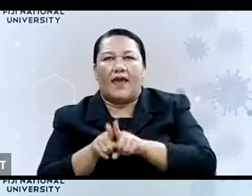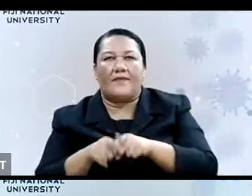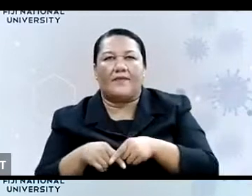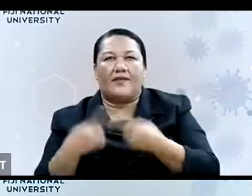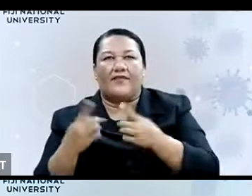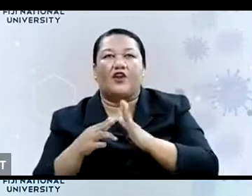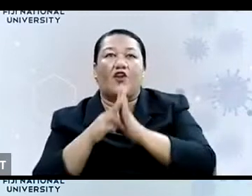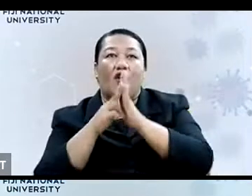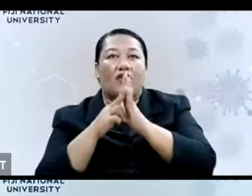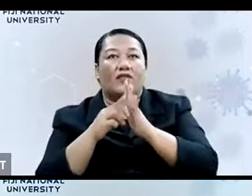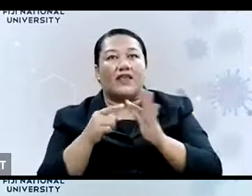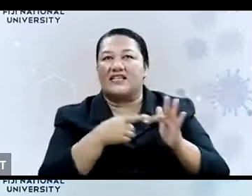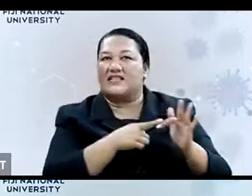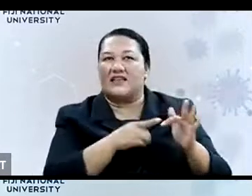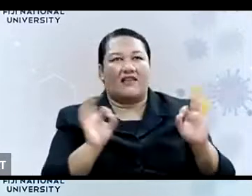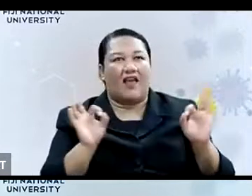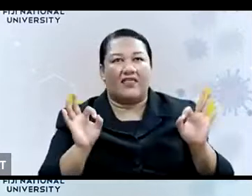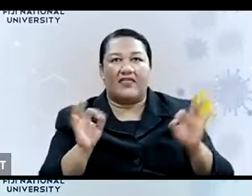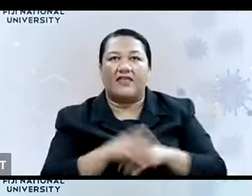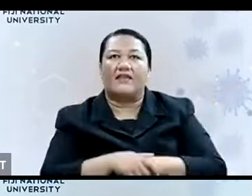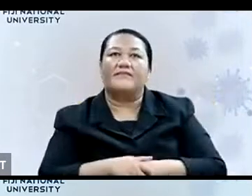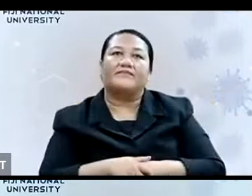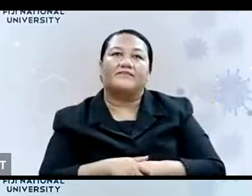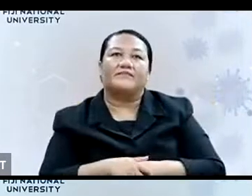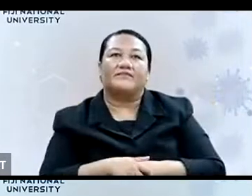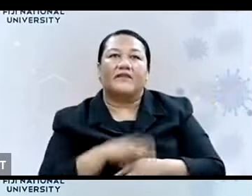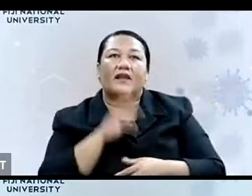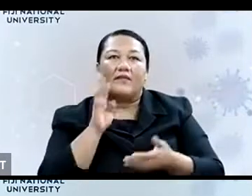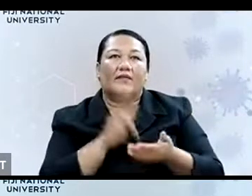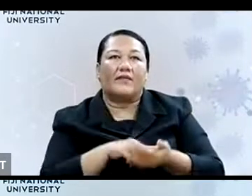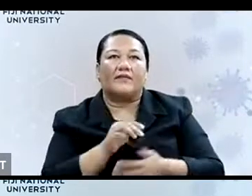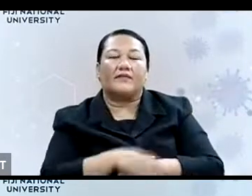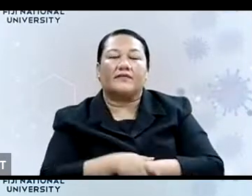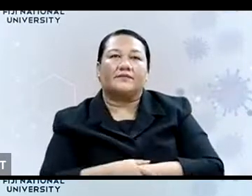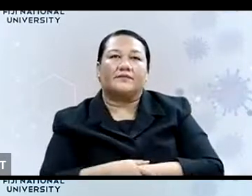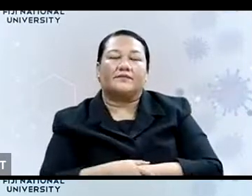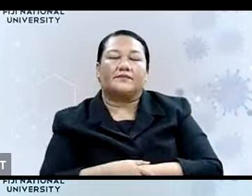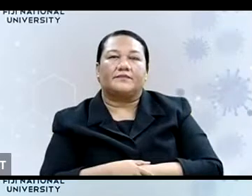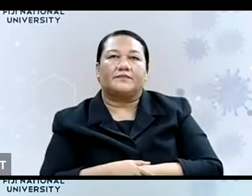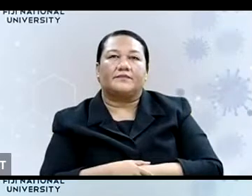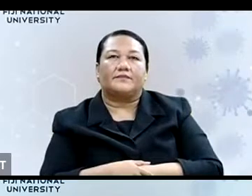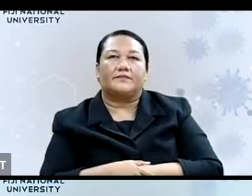Eastern Division, we don't have any cases reported. So